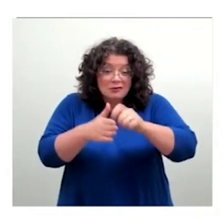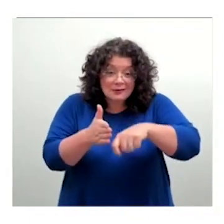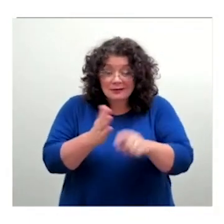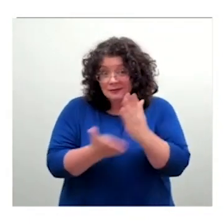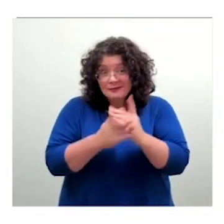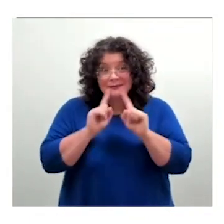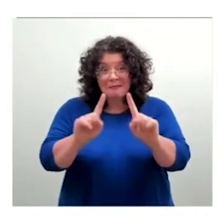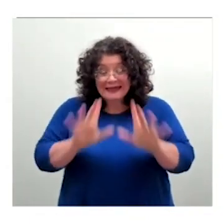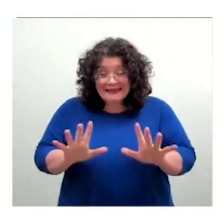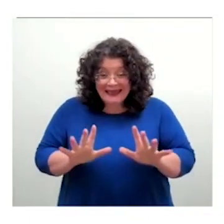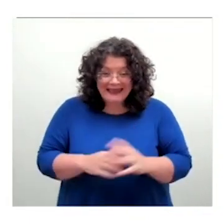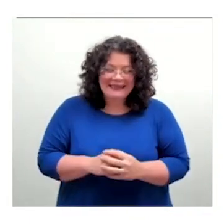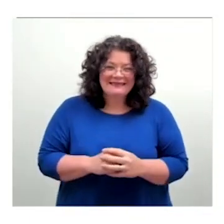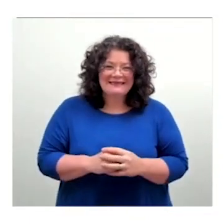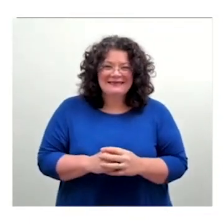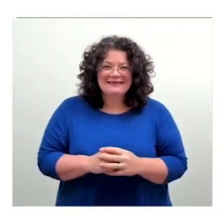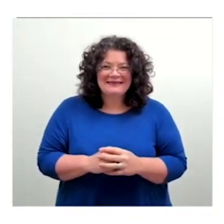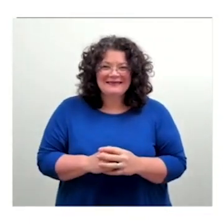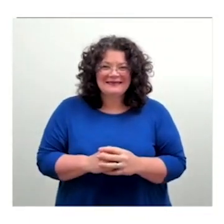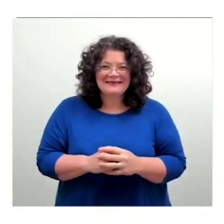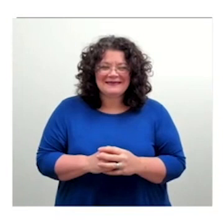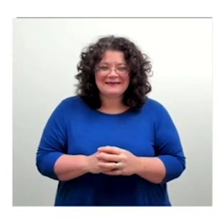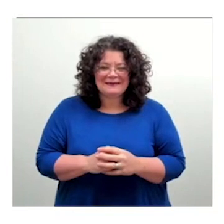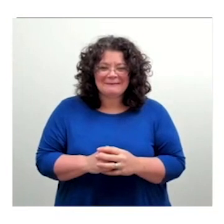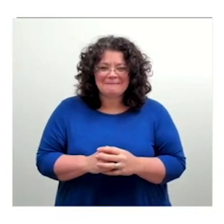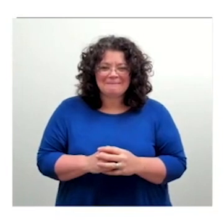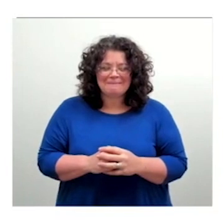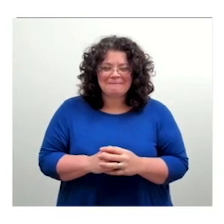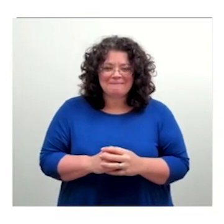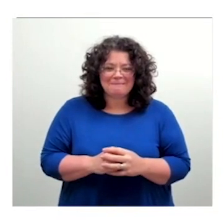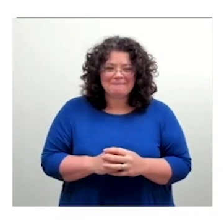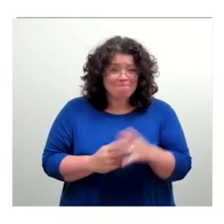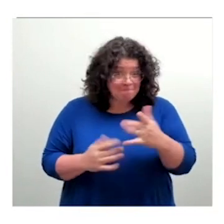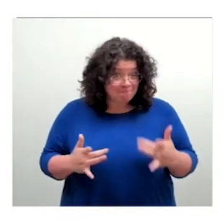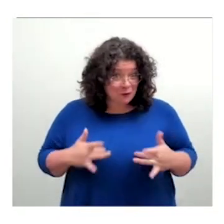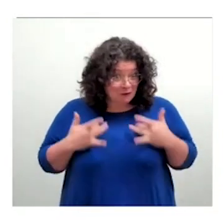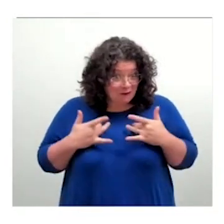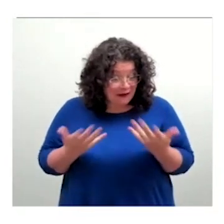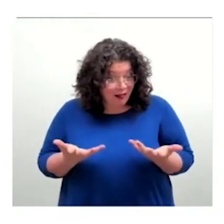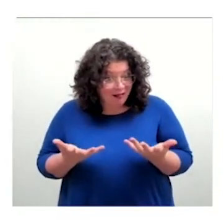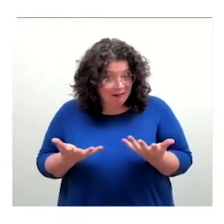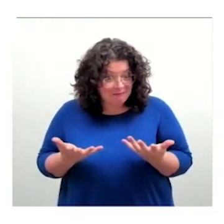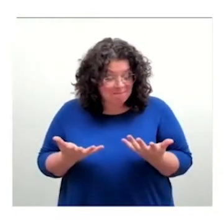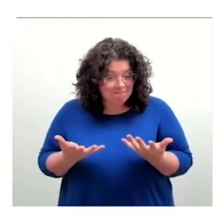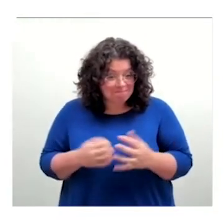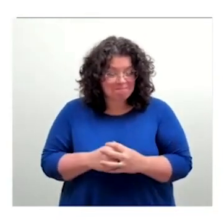guess. You've been involved in a lot of work as you've gone along. But what's it been like for you?